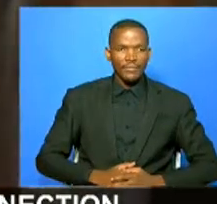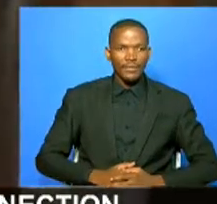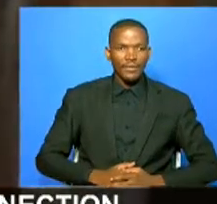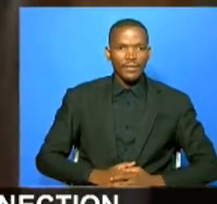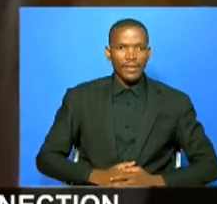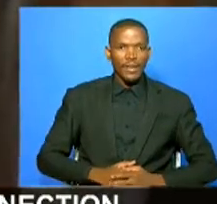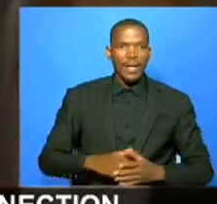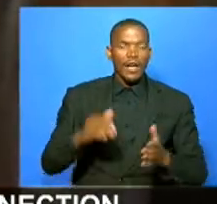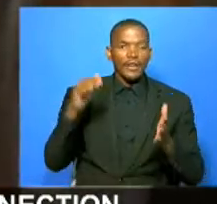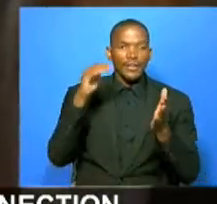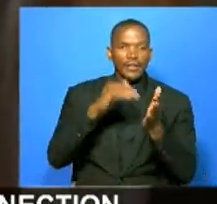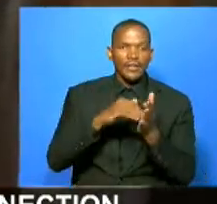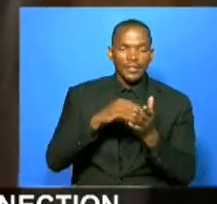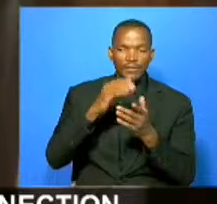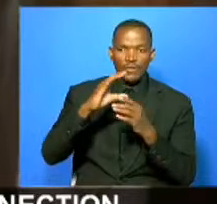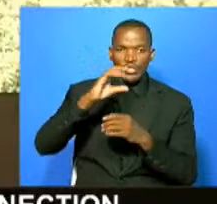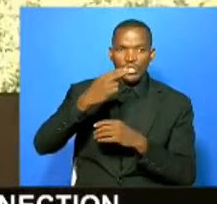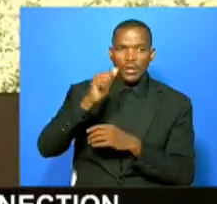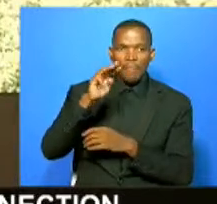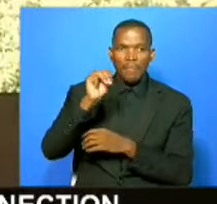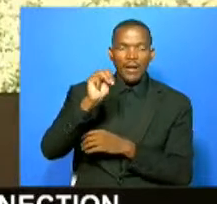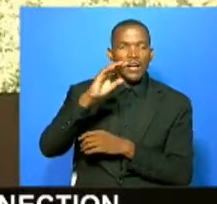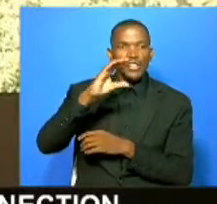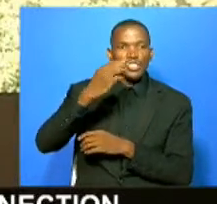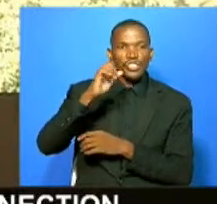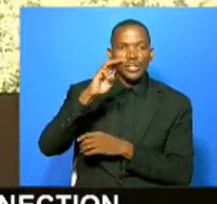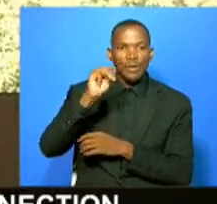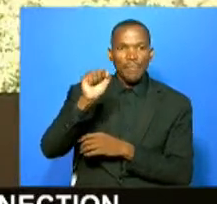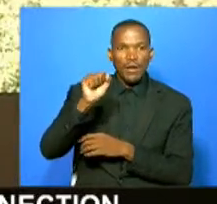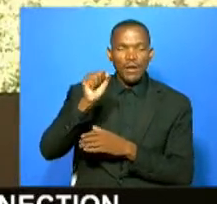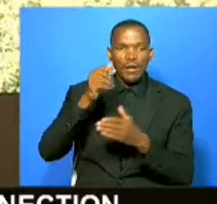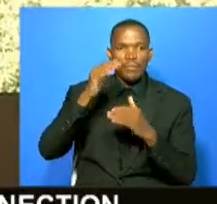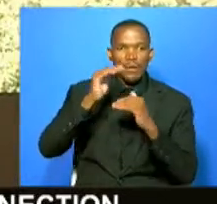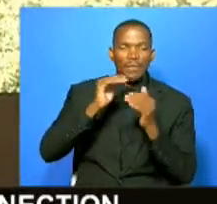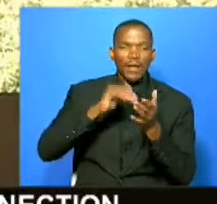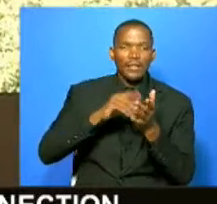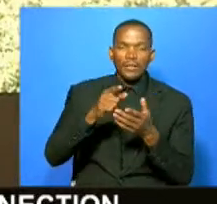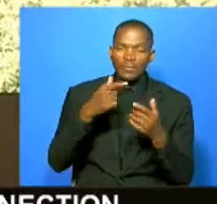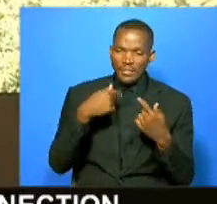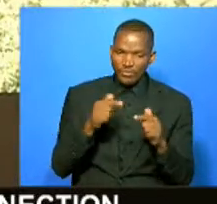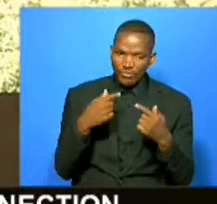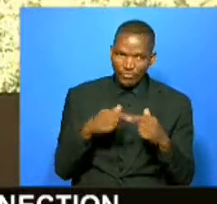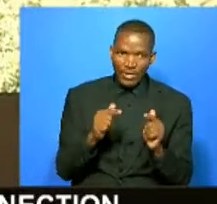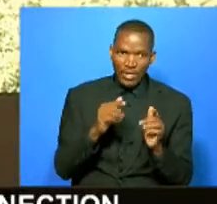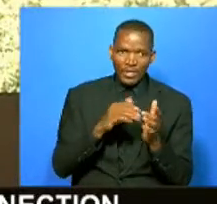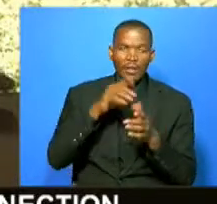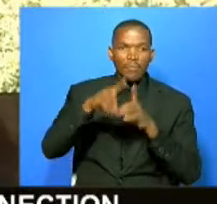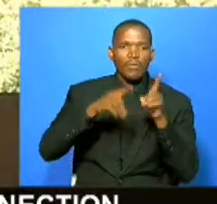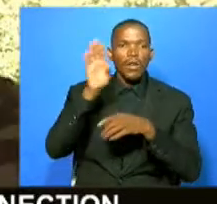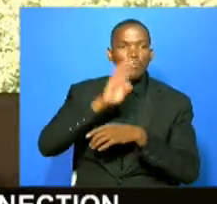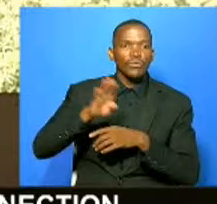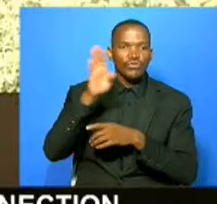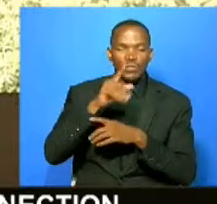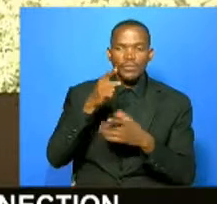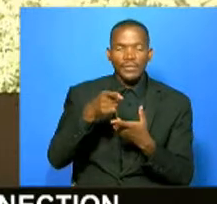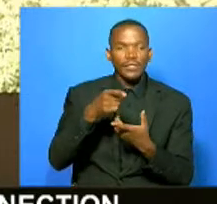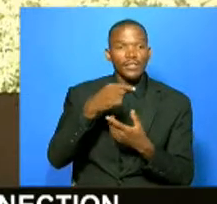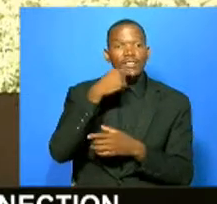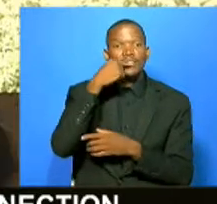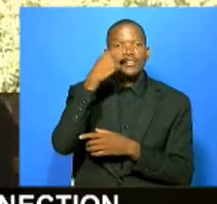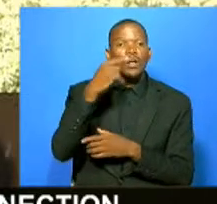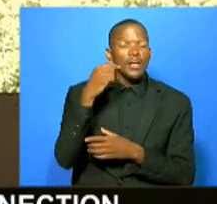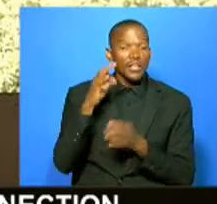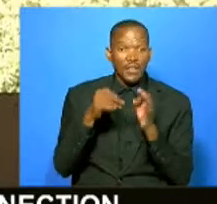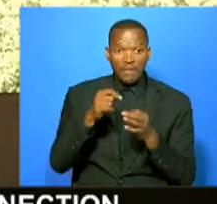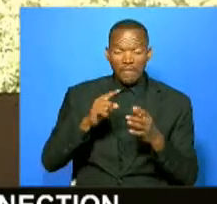e reng ga chama chama goroga le iketetse motswana a re etso ga mpile